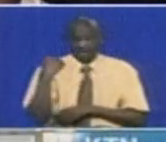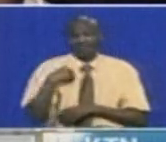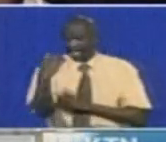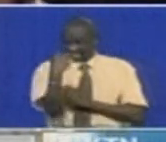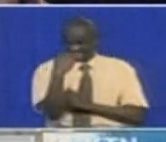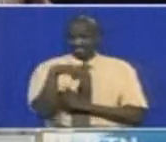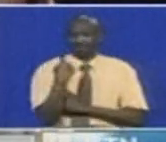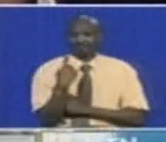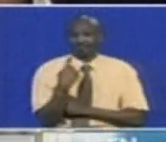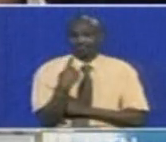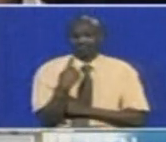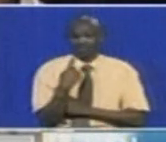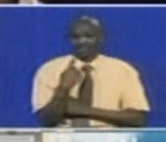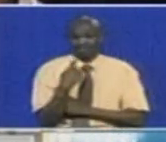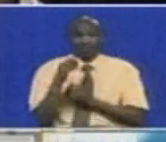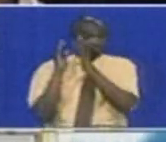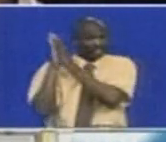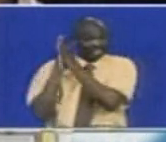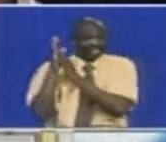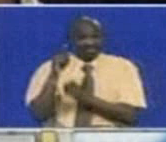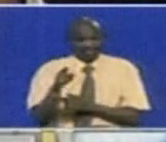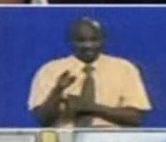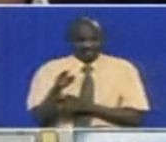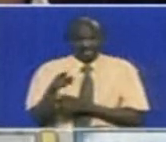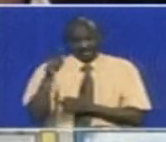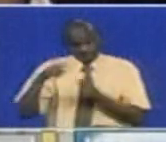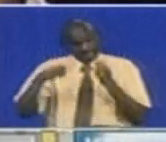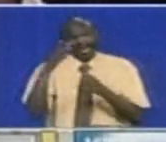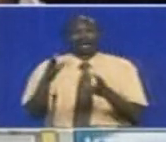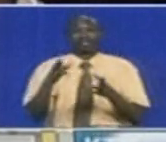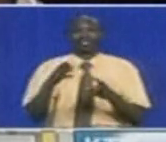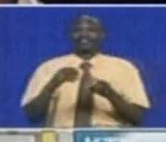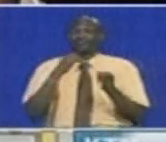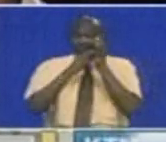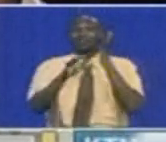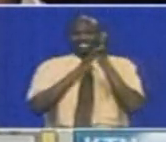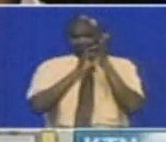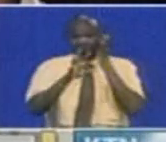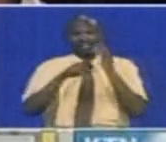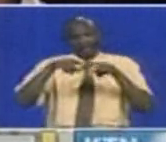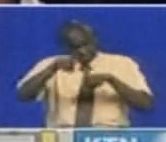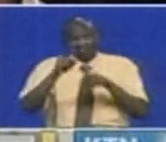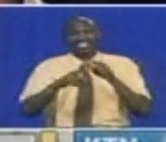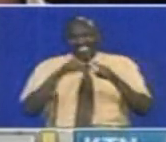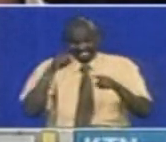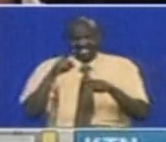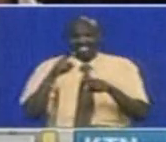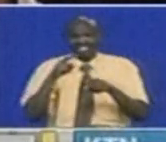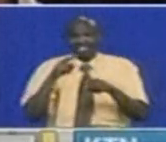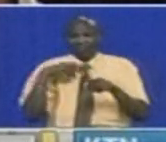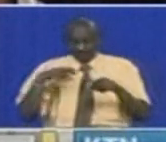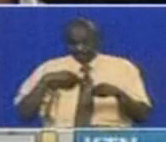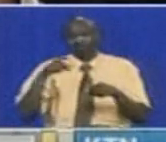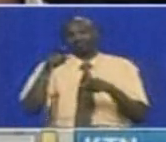ourselves, Mungiki are heroes in this country. Weren't Mungiki killing innocent people while they were fighting for their